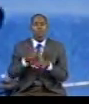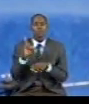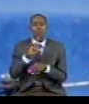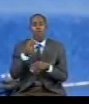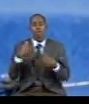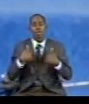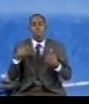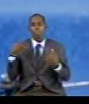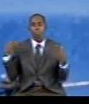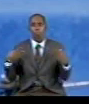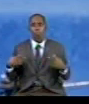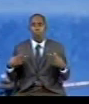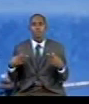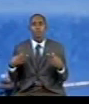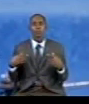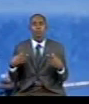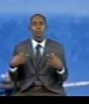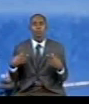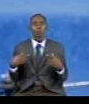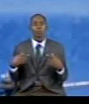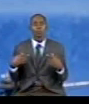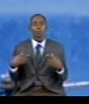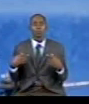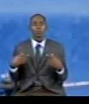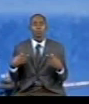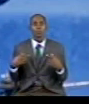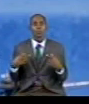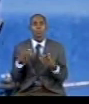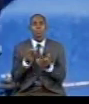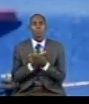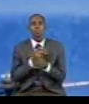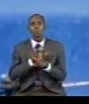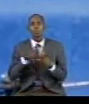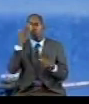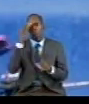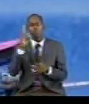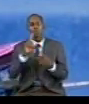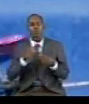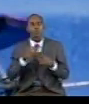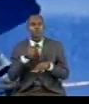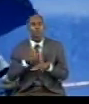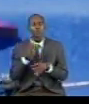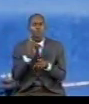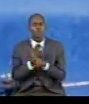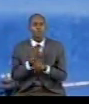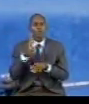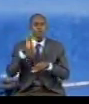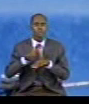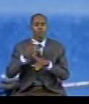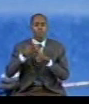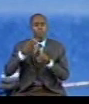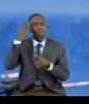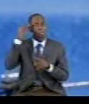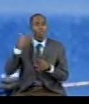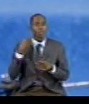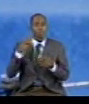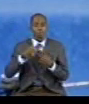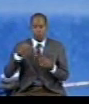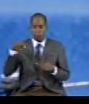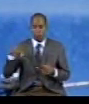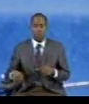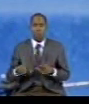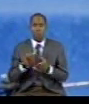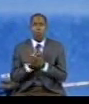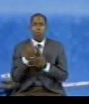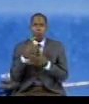have choice to where to hold. It will just do from head to toe. And that is what I did. I just